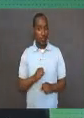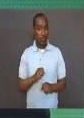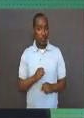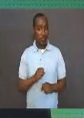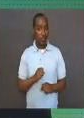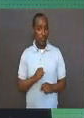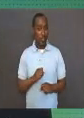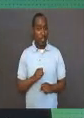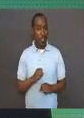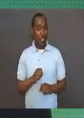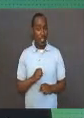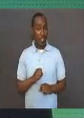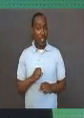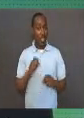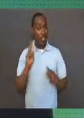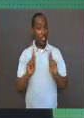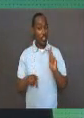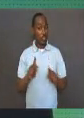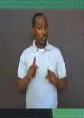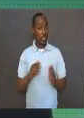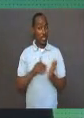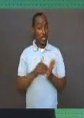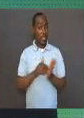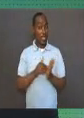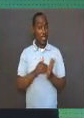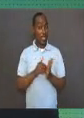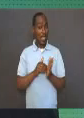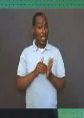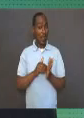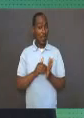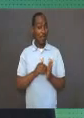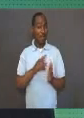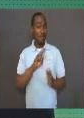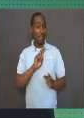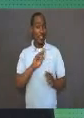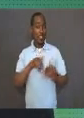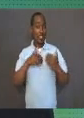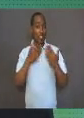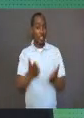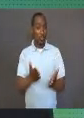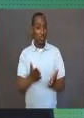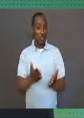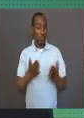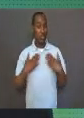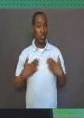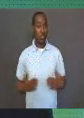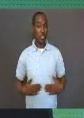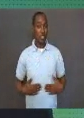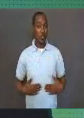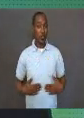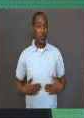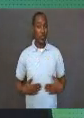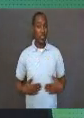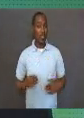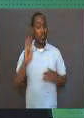to weak versions of a disease, their body could protect itself from catching